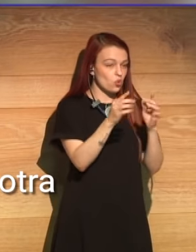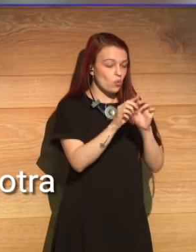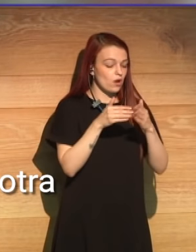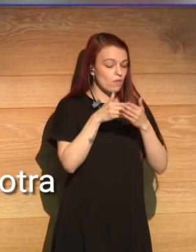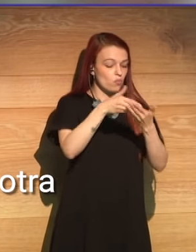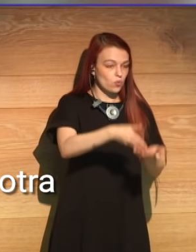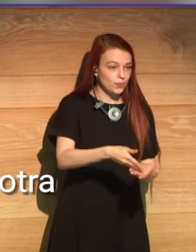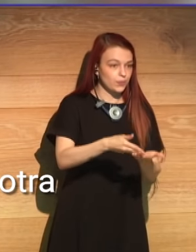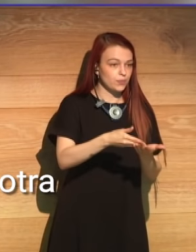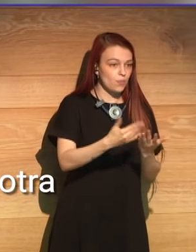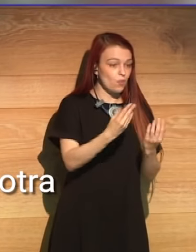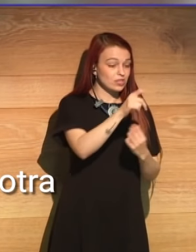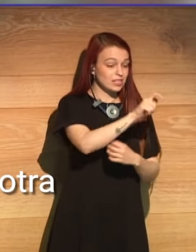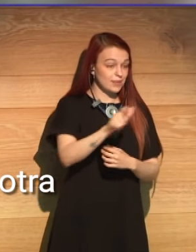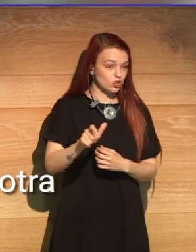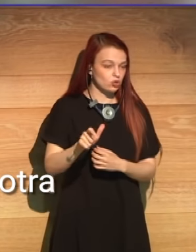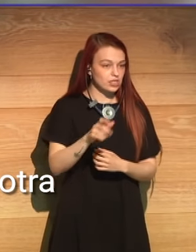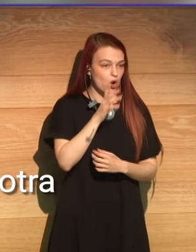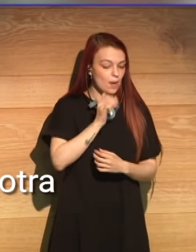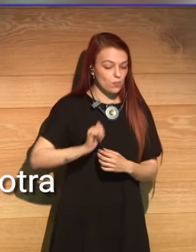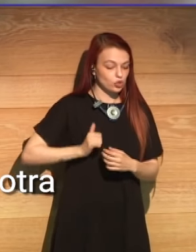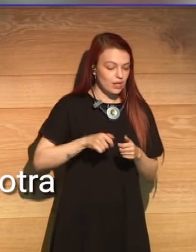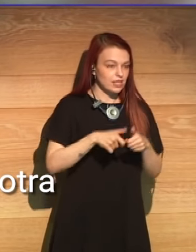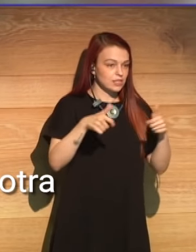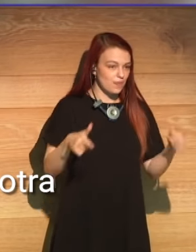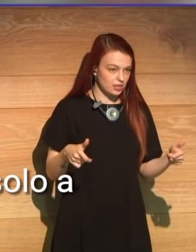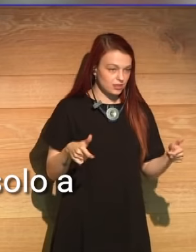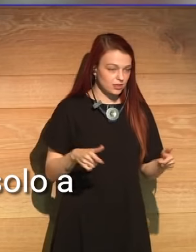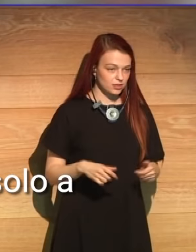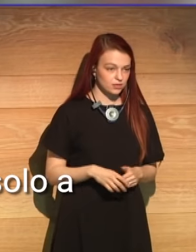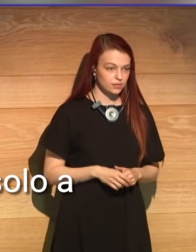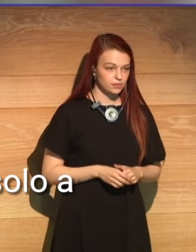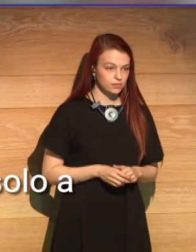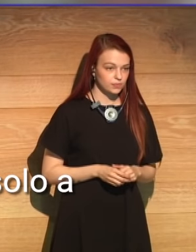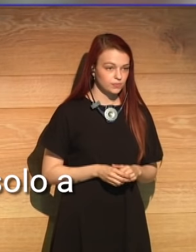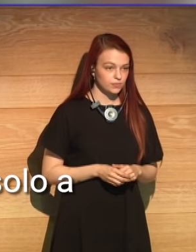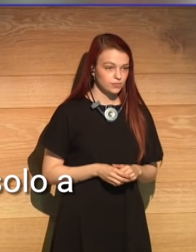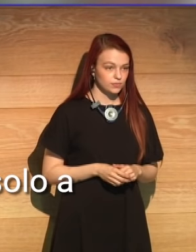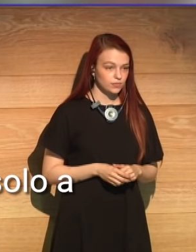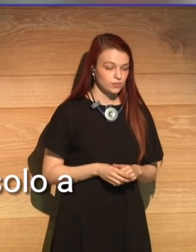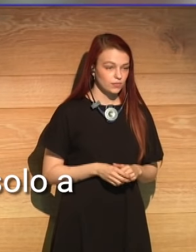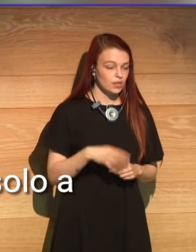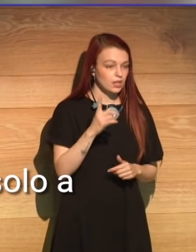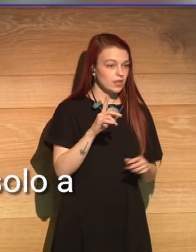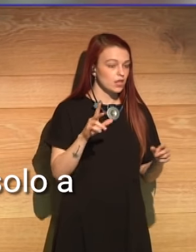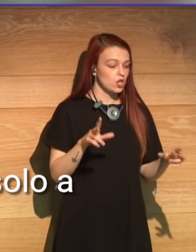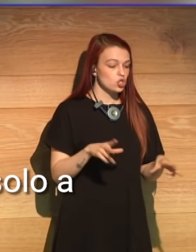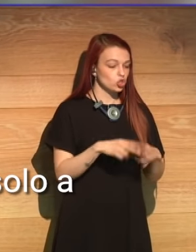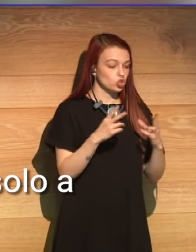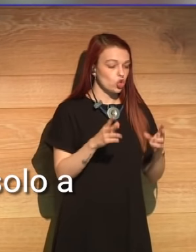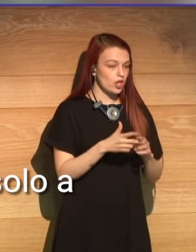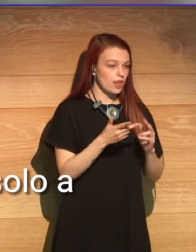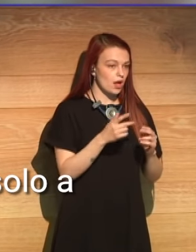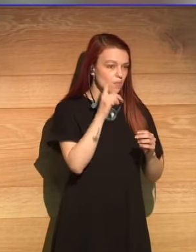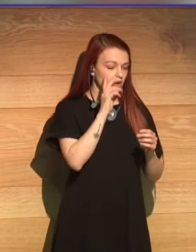and engage in, again, an increasingly digital society. We also really see the importance of these resources not just to teach